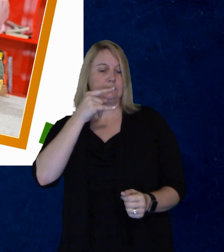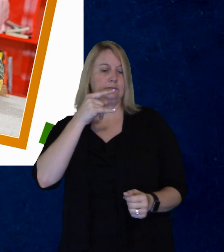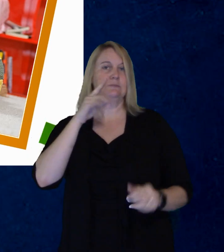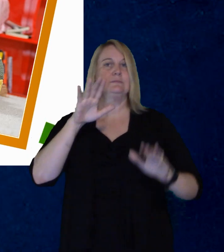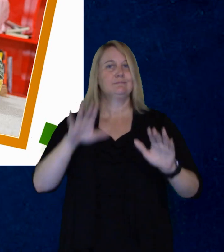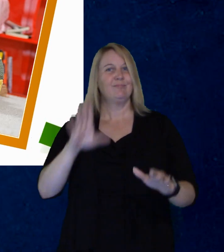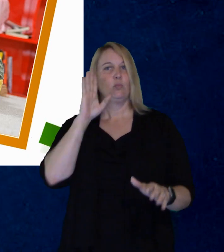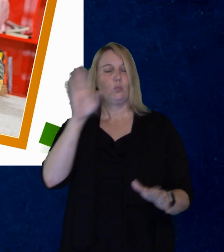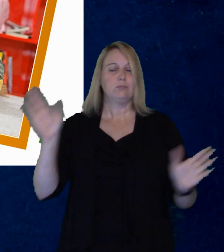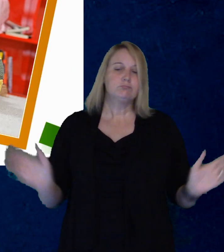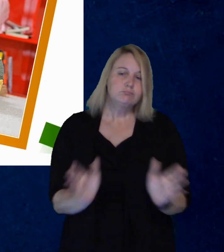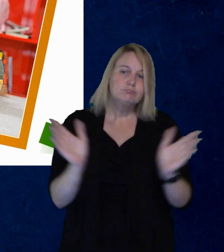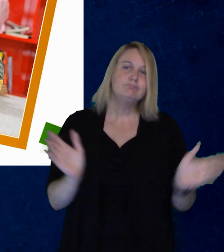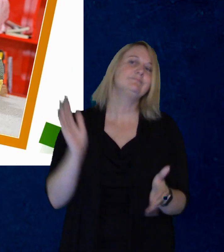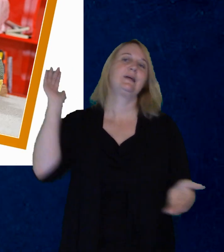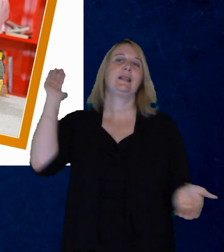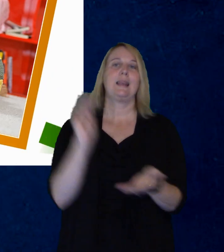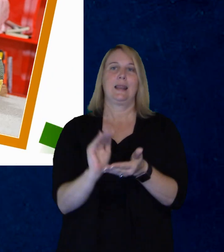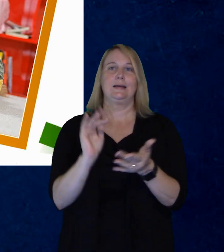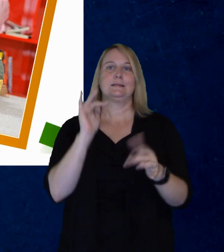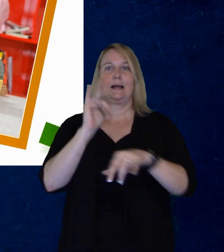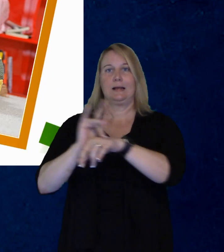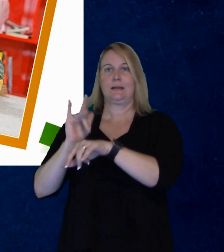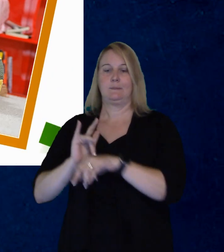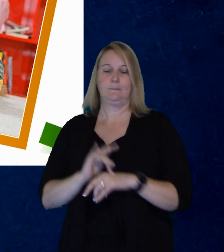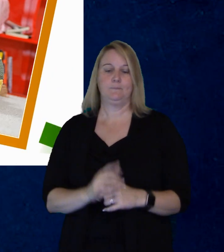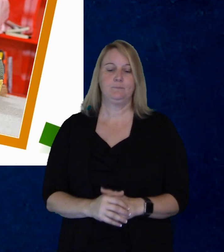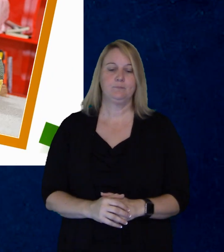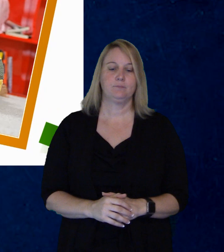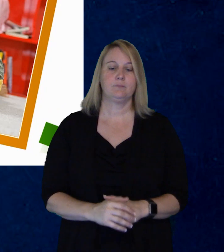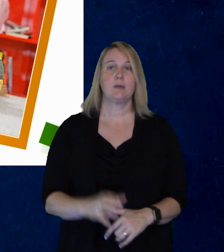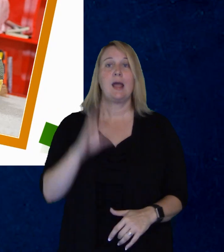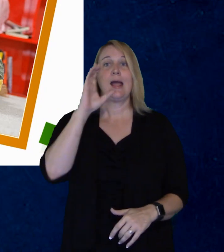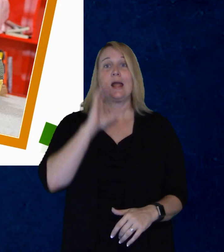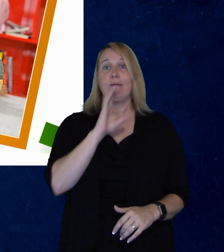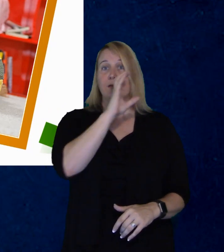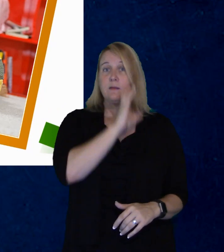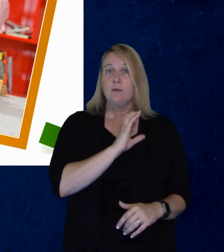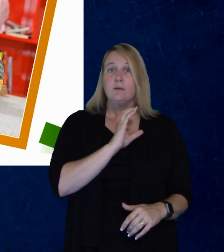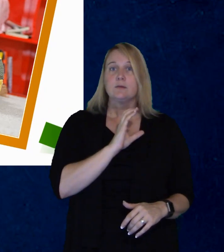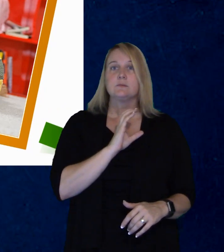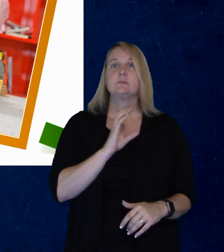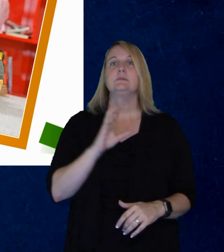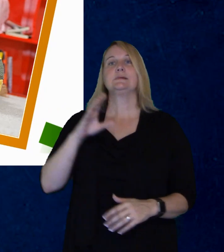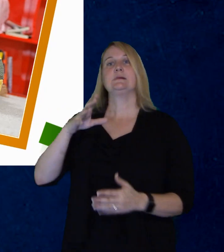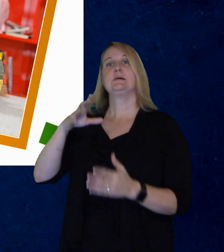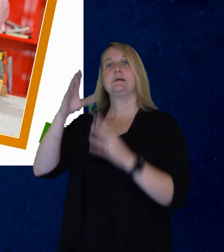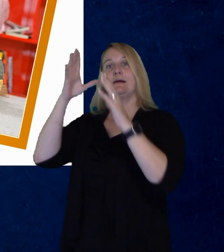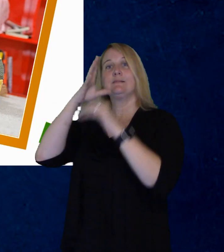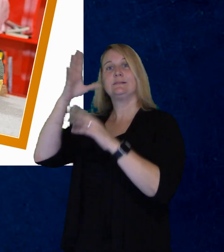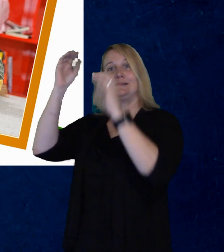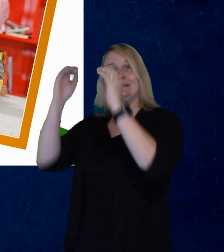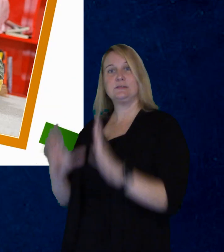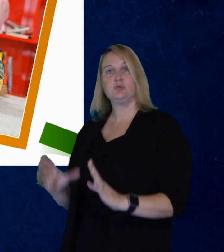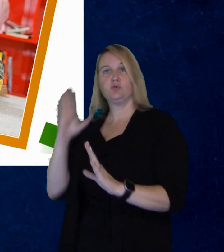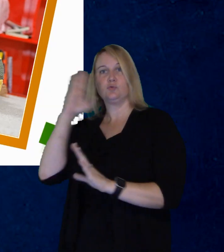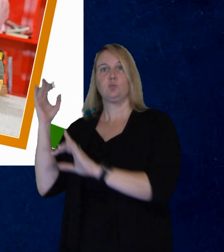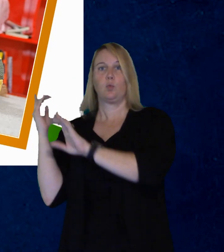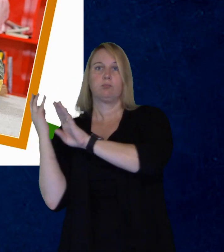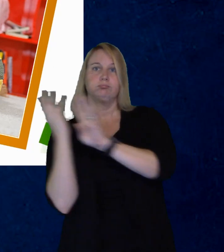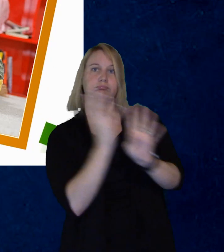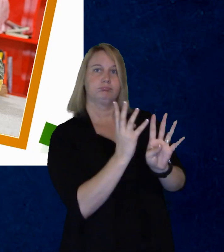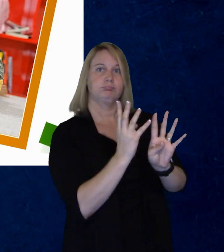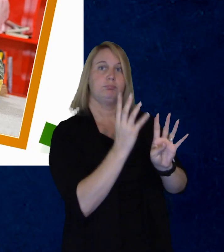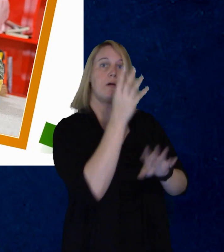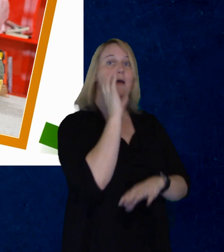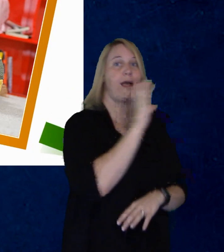contact. For lunch, we're going to start the lunch year with teachers walking the kids through the lunch line, but the students will actually eat